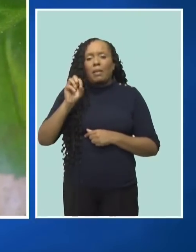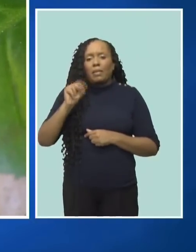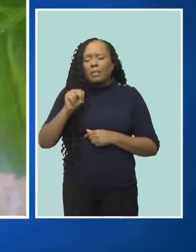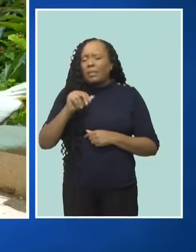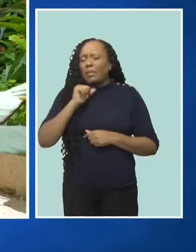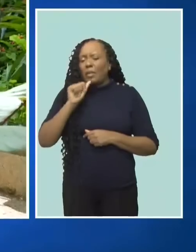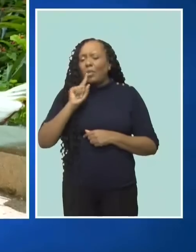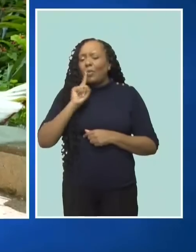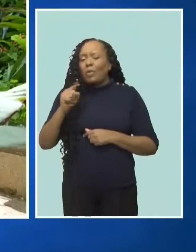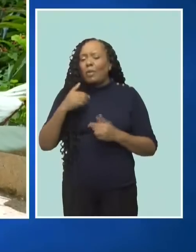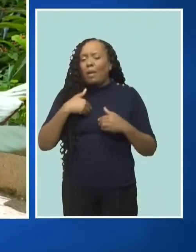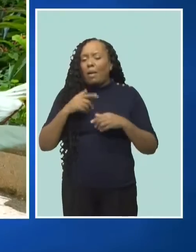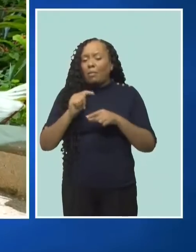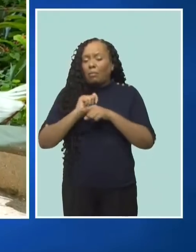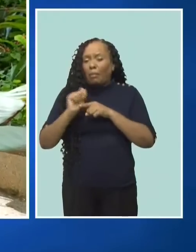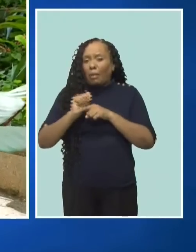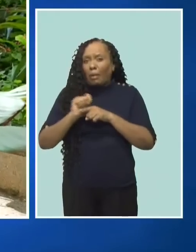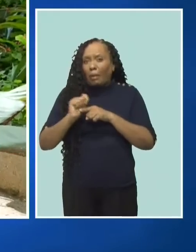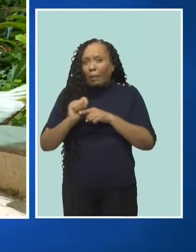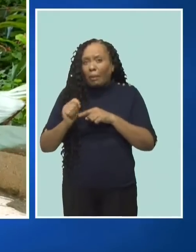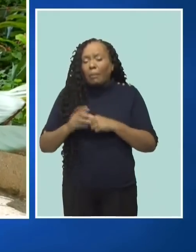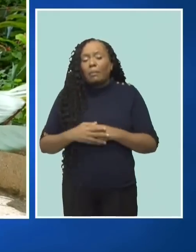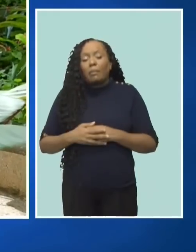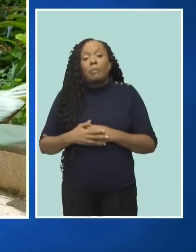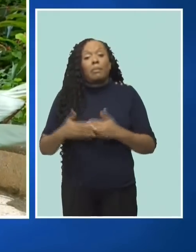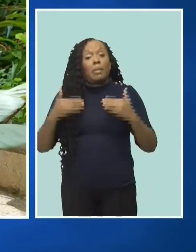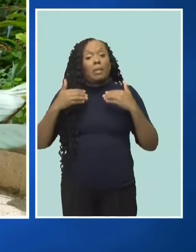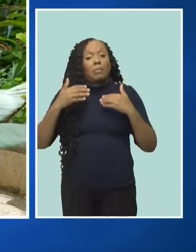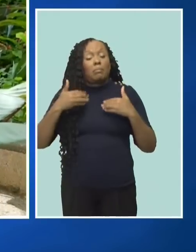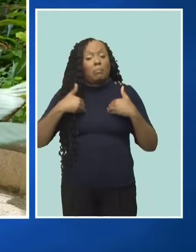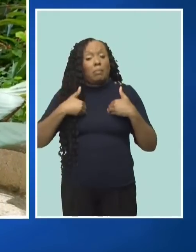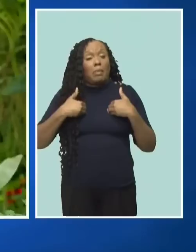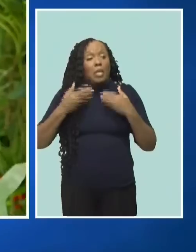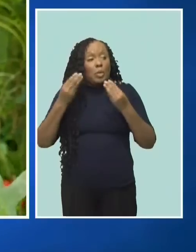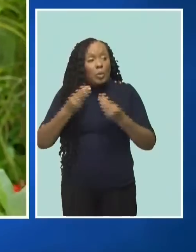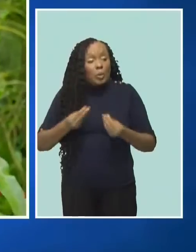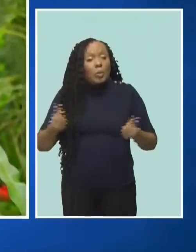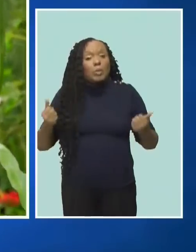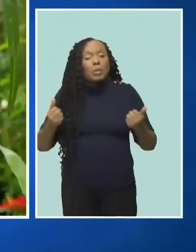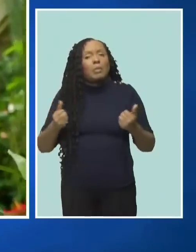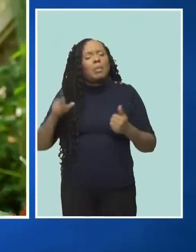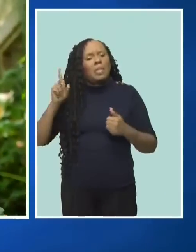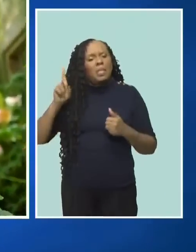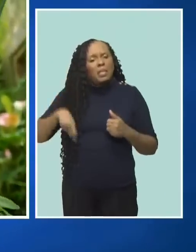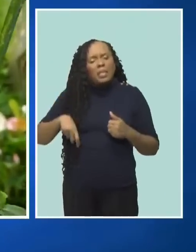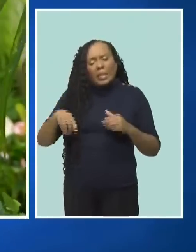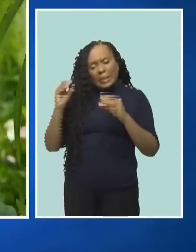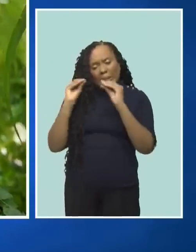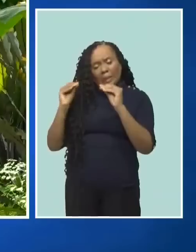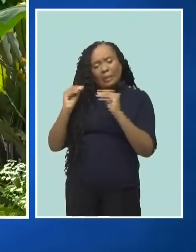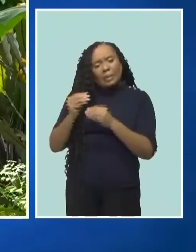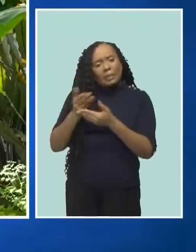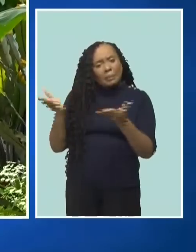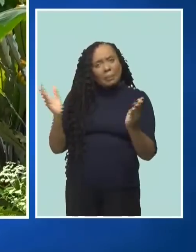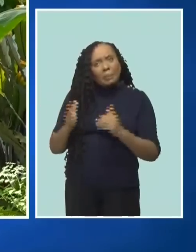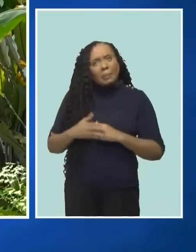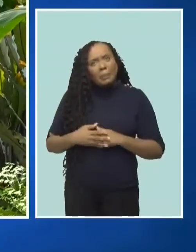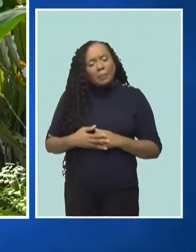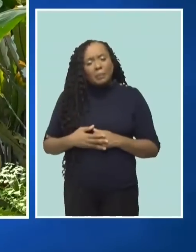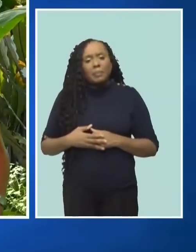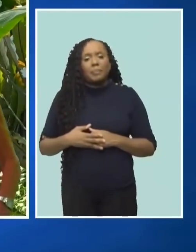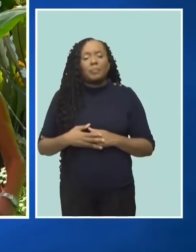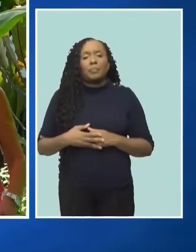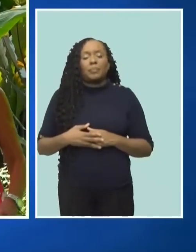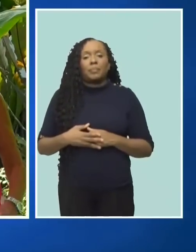the craft, and he has proposed a solution to have local artisans taught by those further afield. He